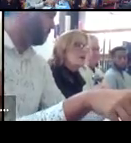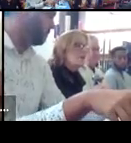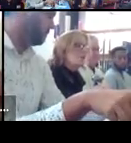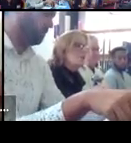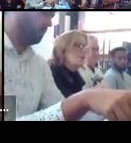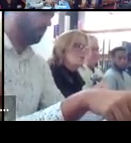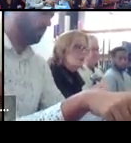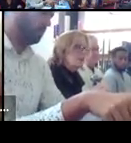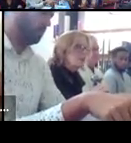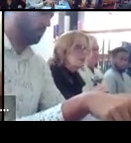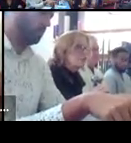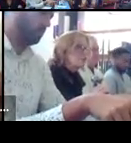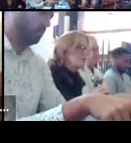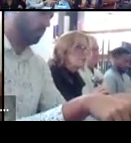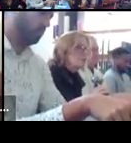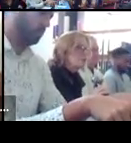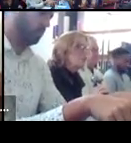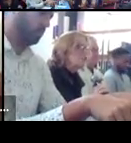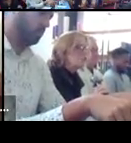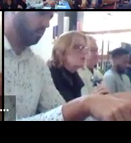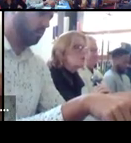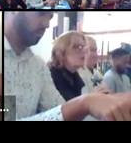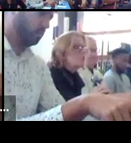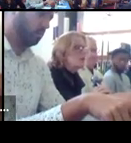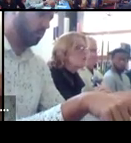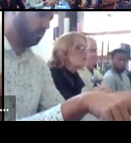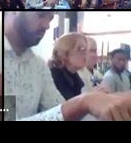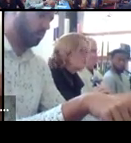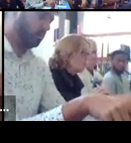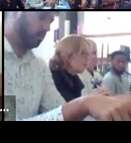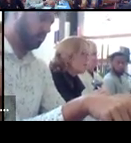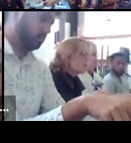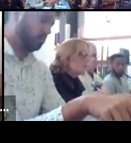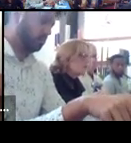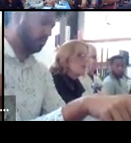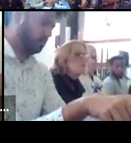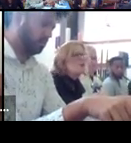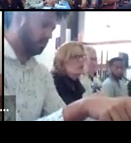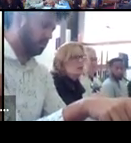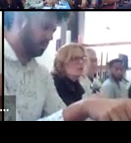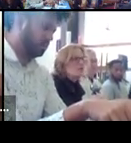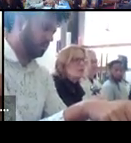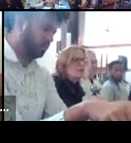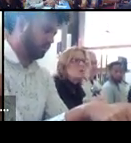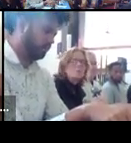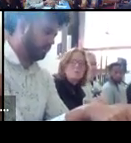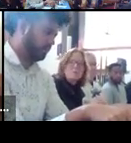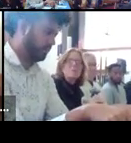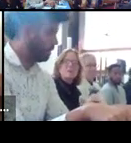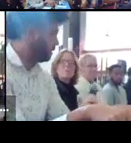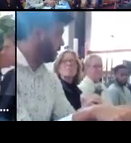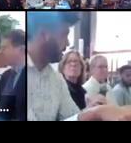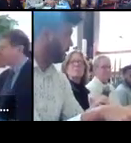chat. You'll, as I said, you have 2 minutes to speak. When you start speaking, we would ask that you go ahead and say your name and your connection to the